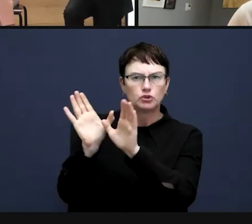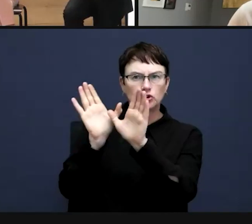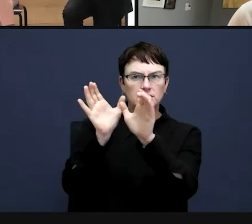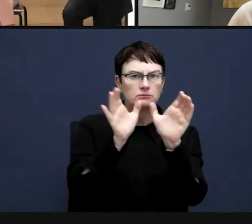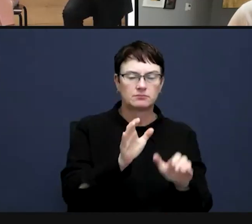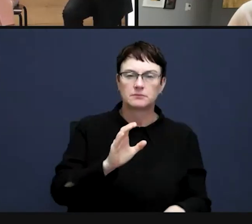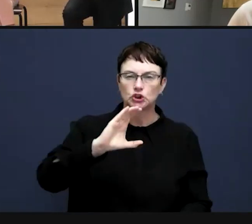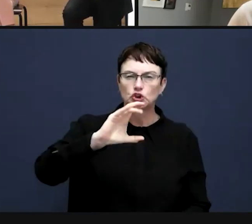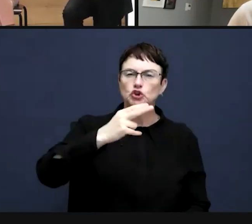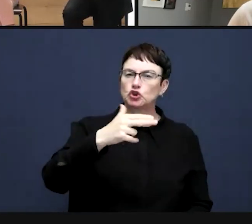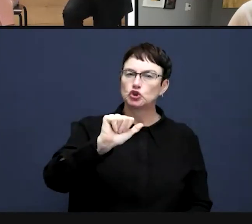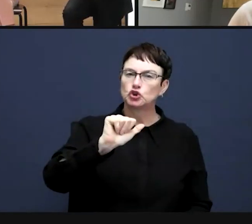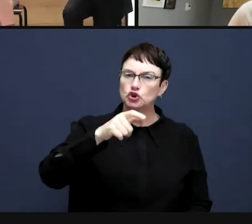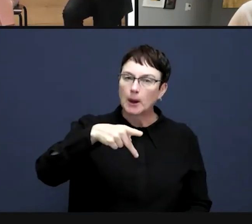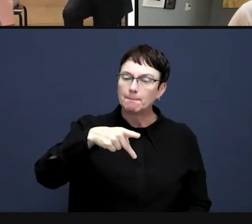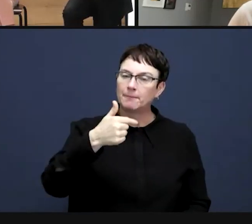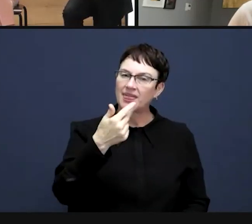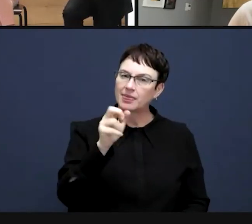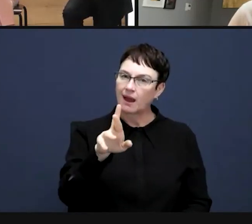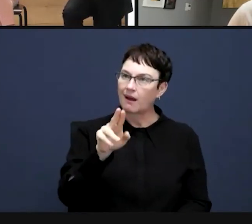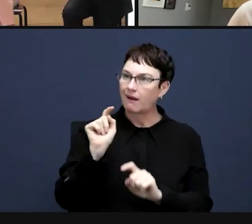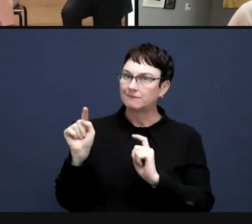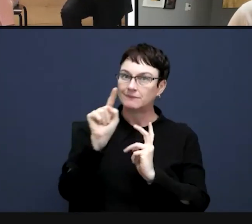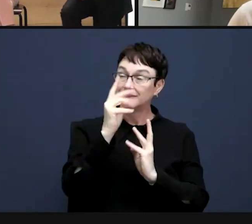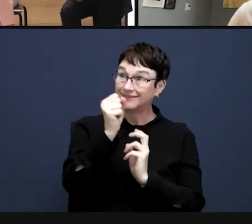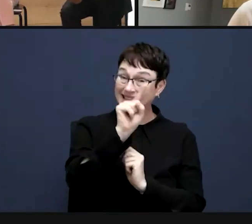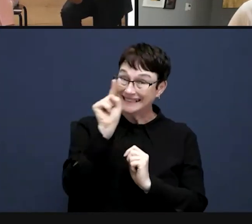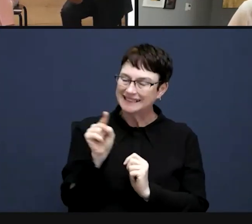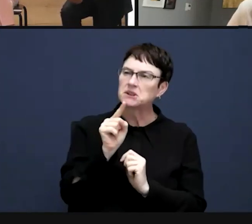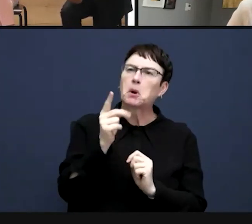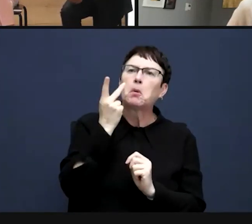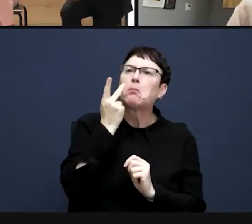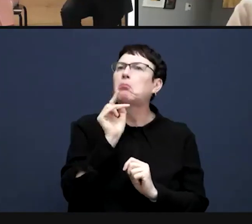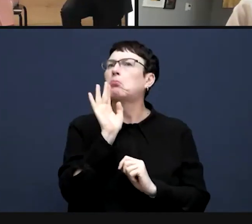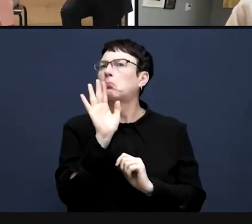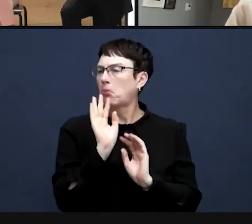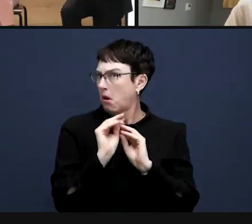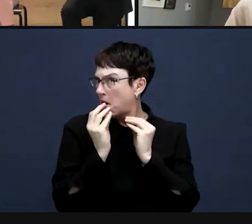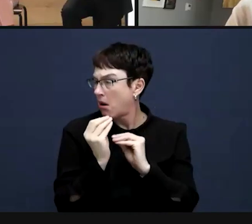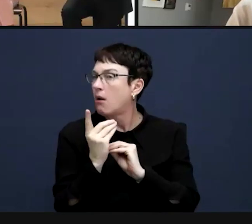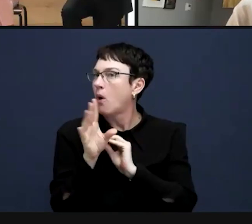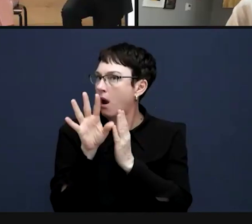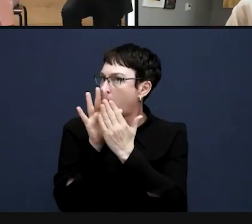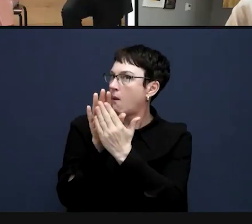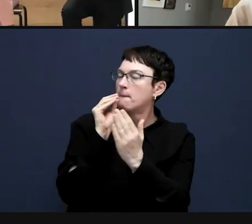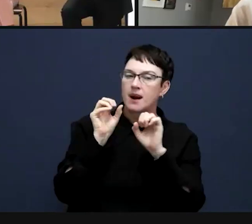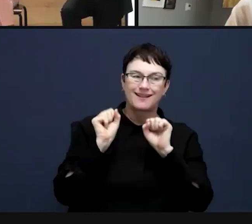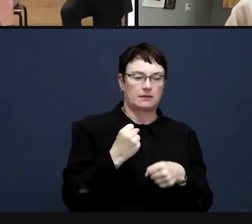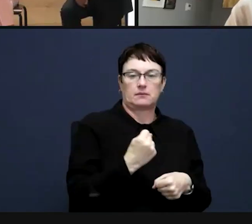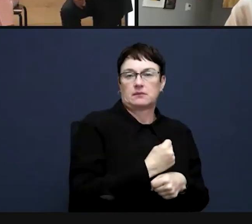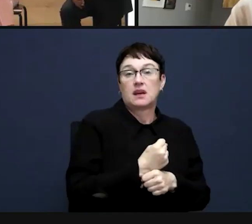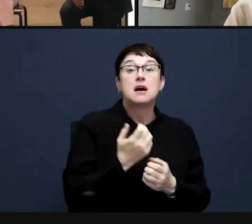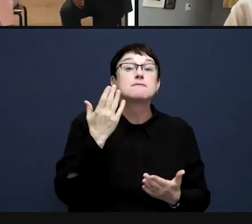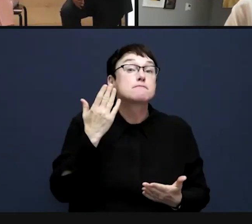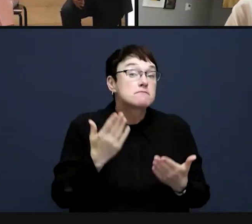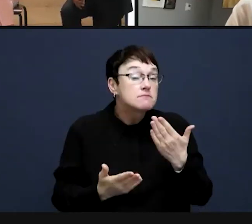and roll out. Yes, and it may be a French-speaking chapter, so France, Luxembourg, and French-speaking parts of